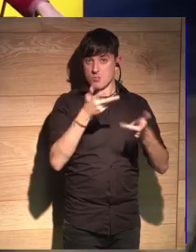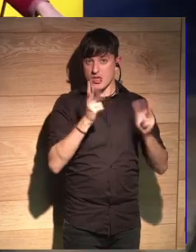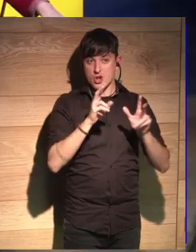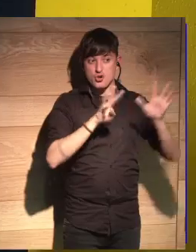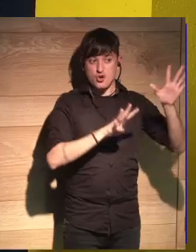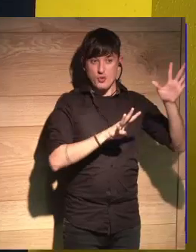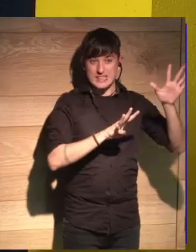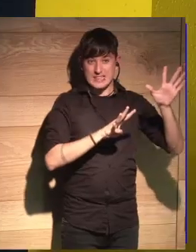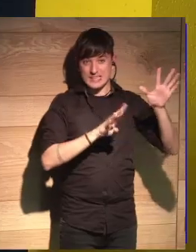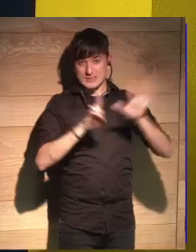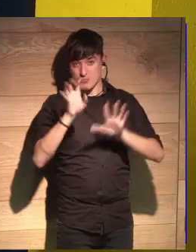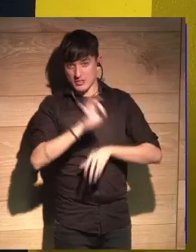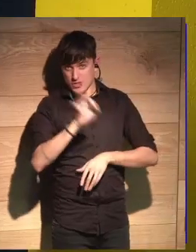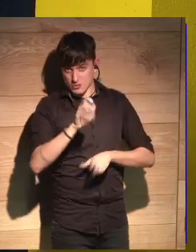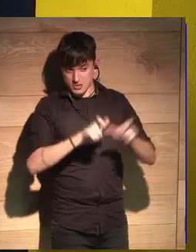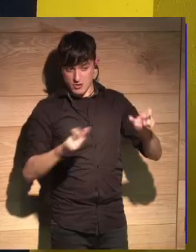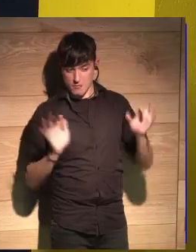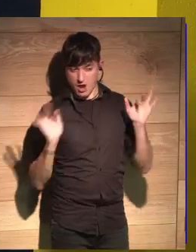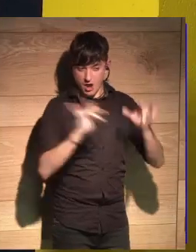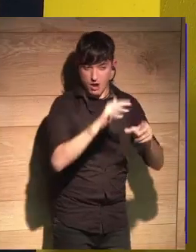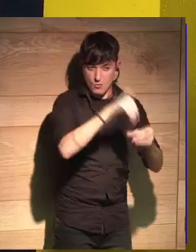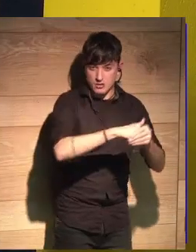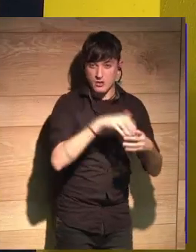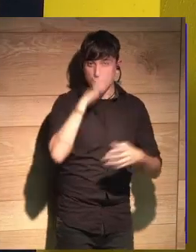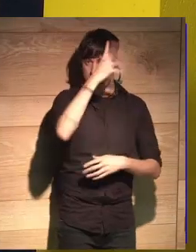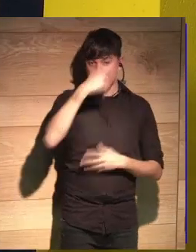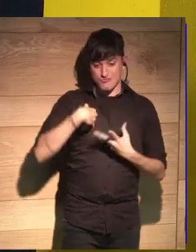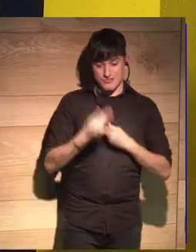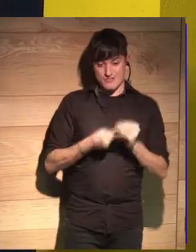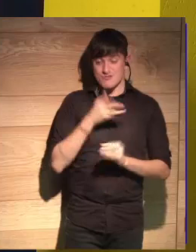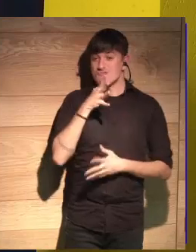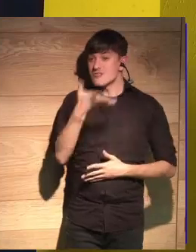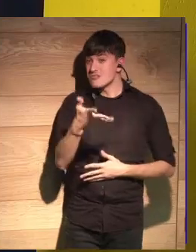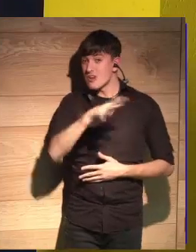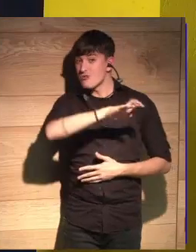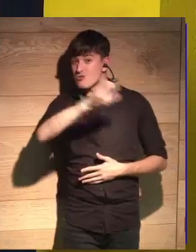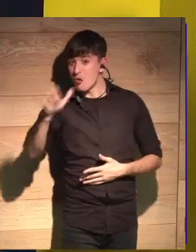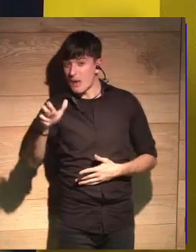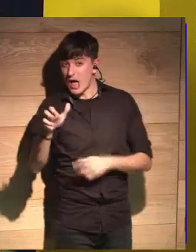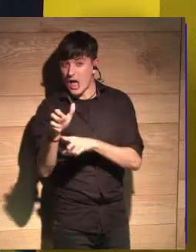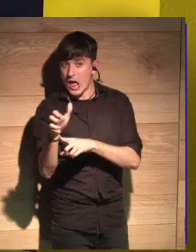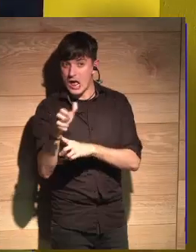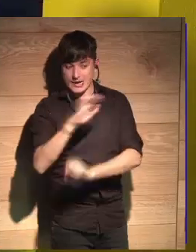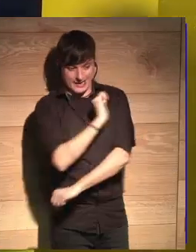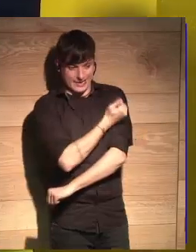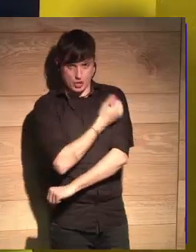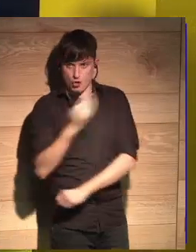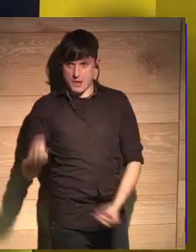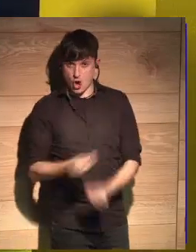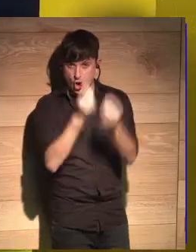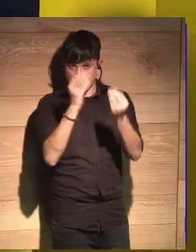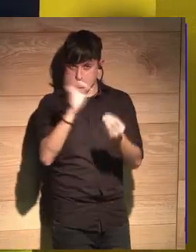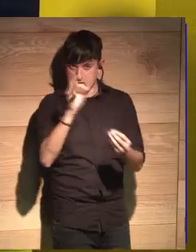we Americans can't vote? You Americans have you Europeans have a better record of voting, but what can you do? The first thing you got to